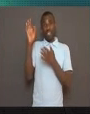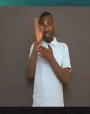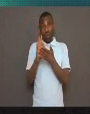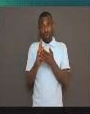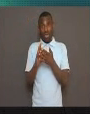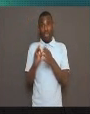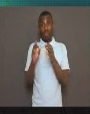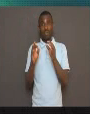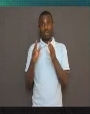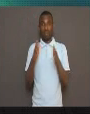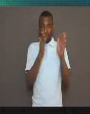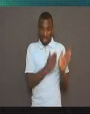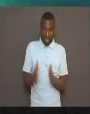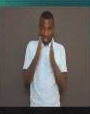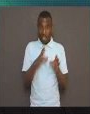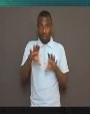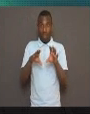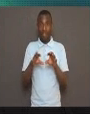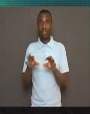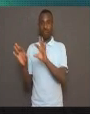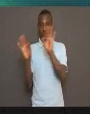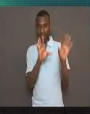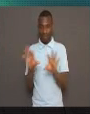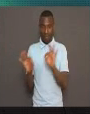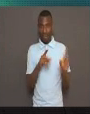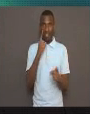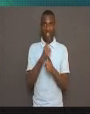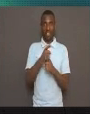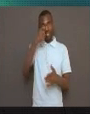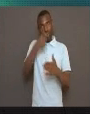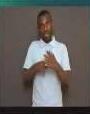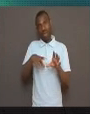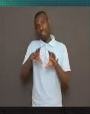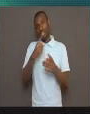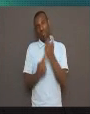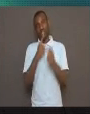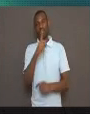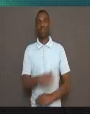formula and substituting the proper values.